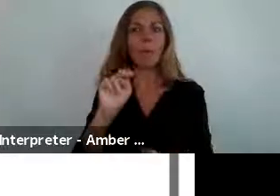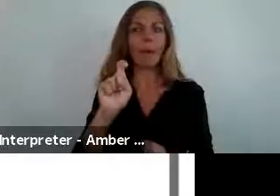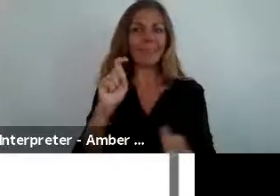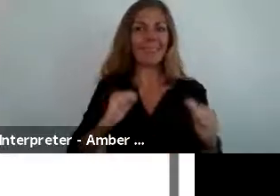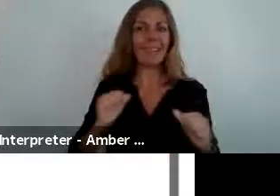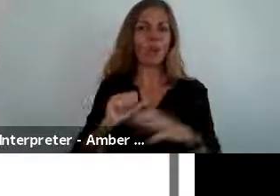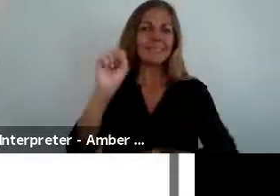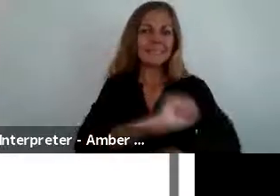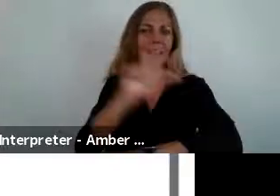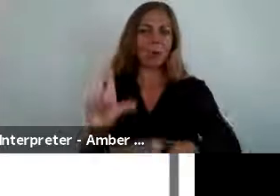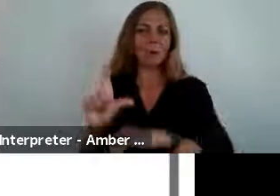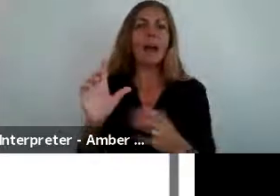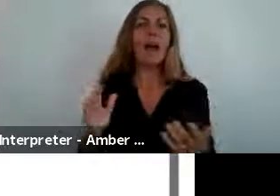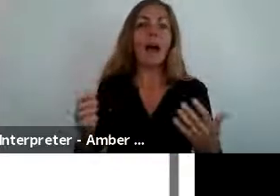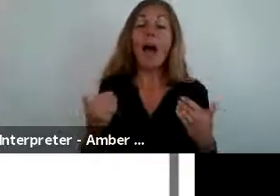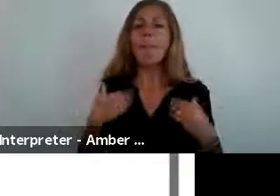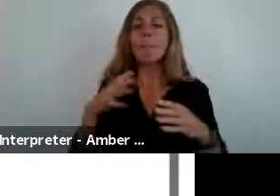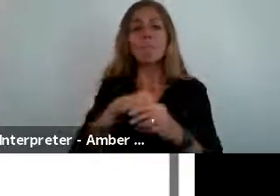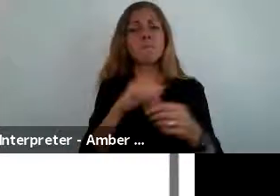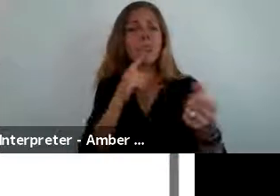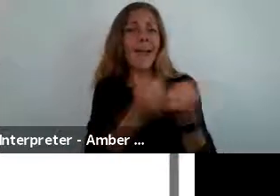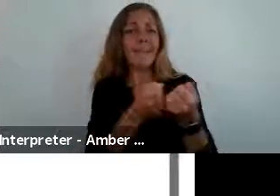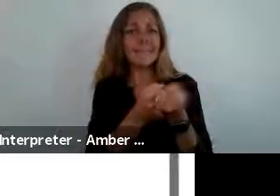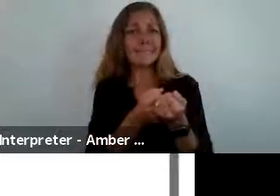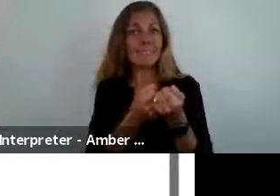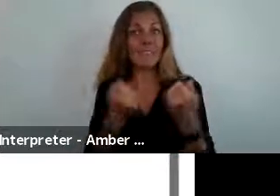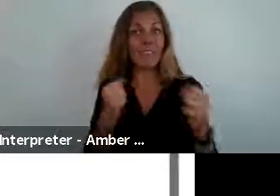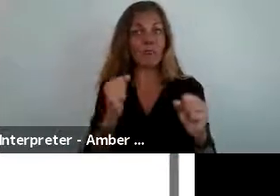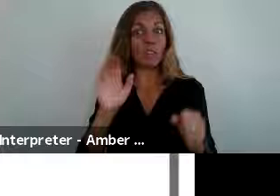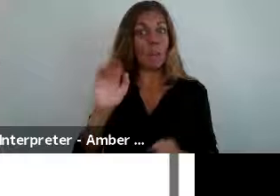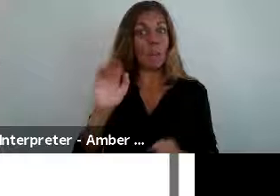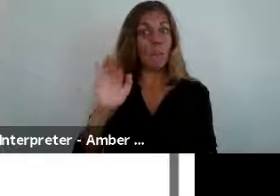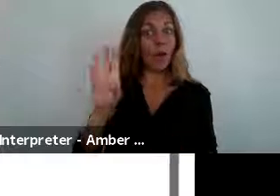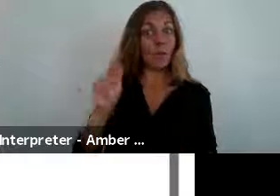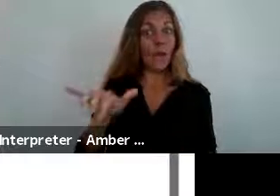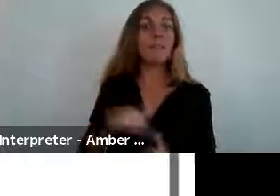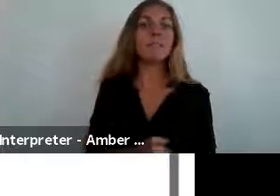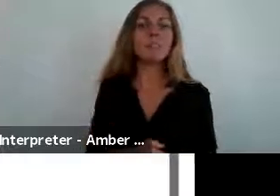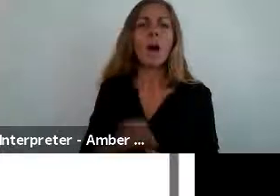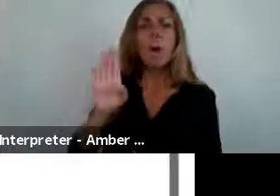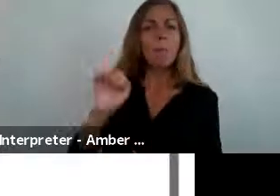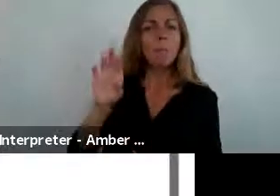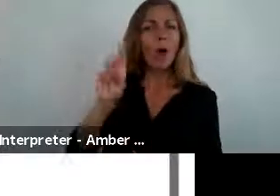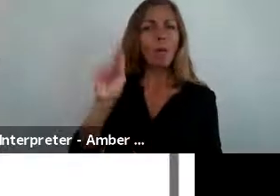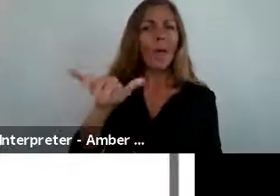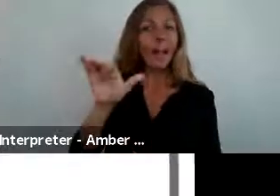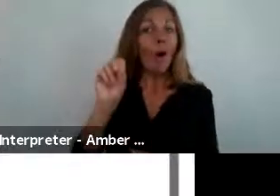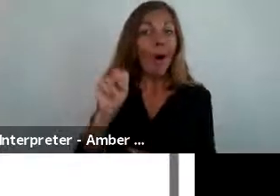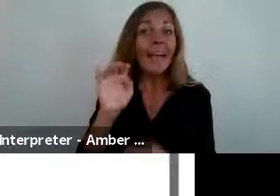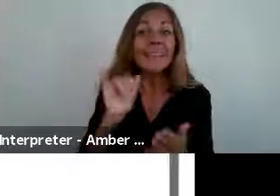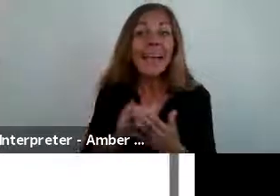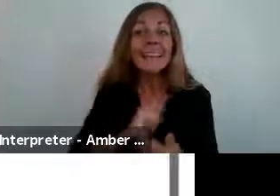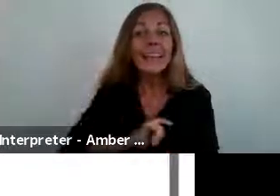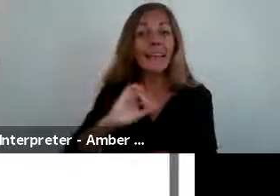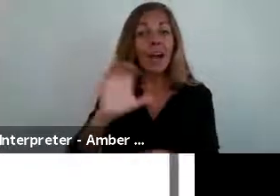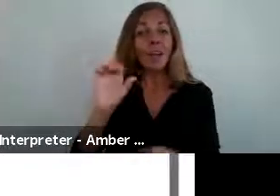I've been part of advocacy efforts on Broadway. Broadway Con, which if you don't know what it is, it's like Comic Con for geeks. And I've seen